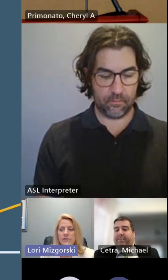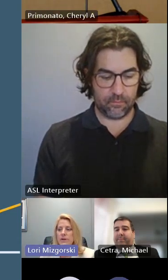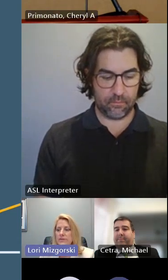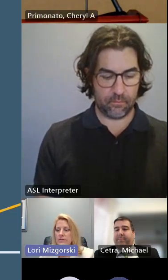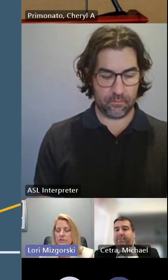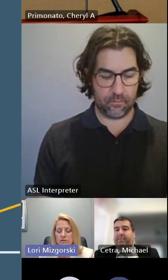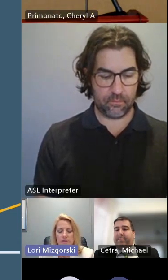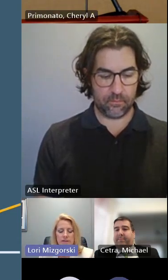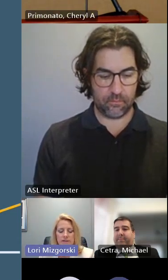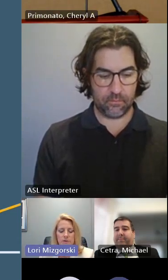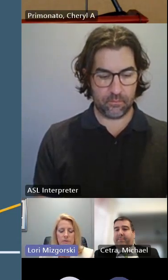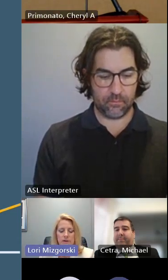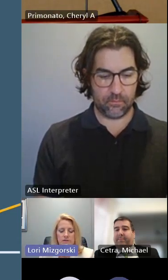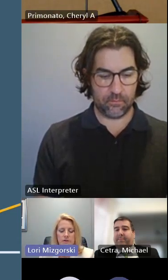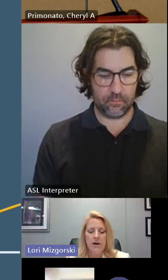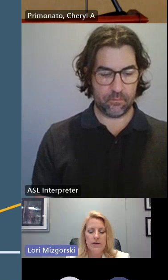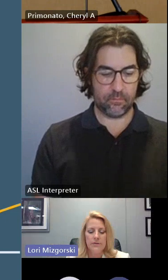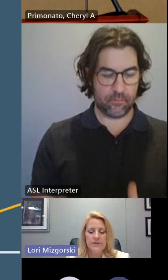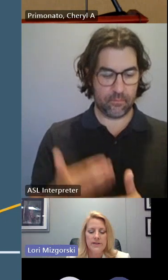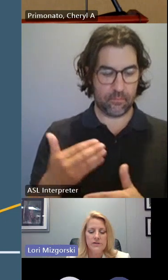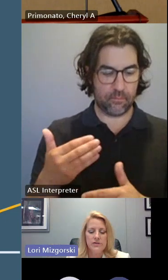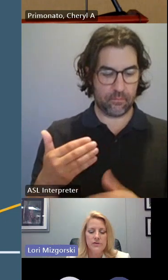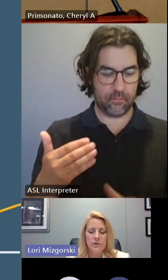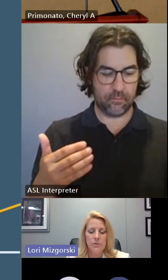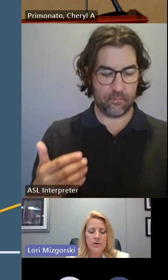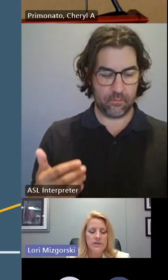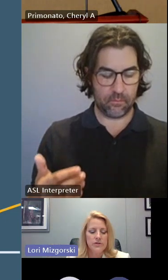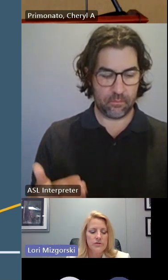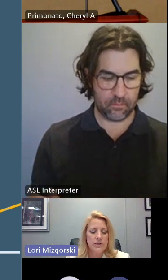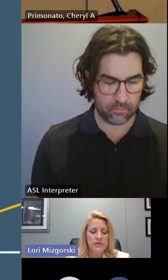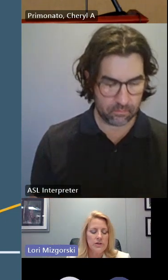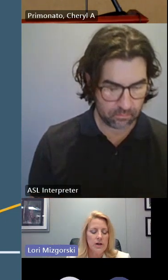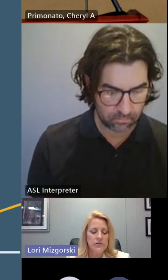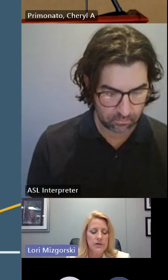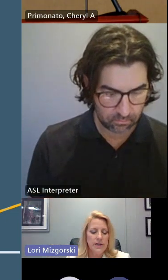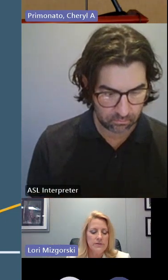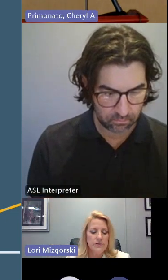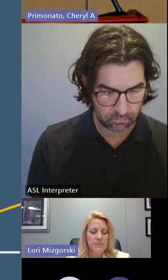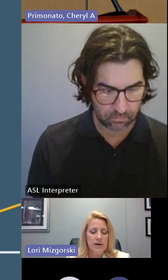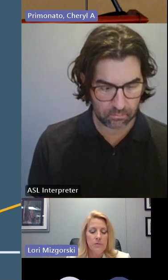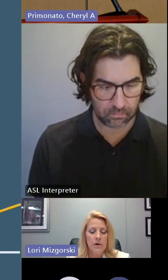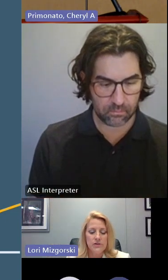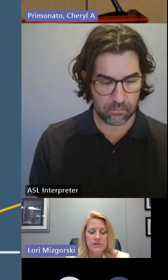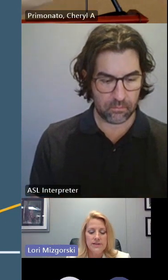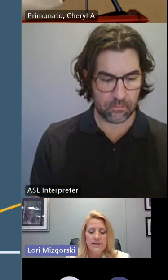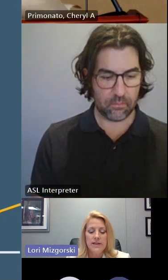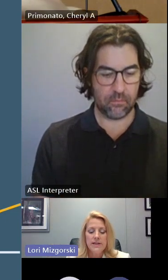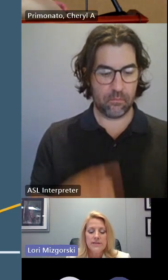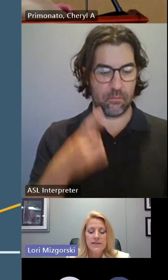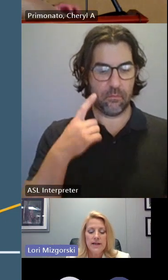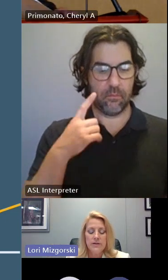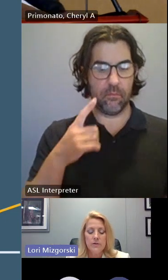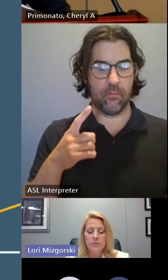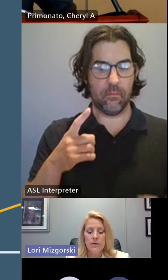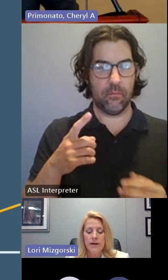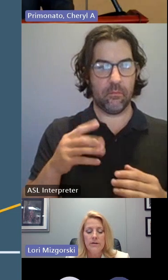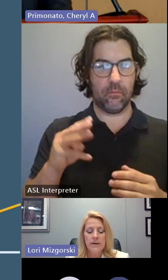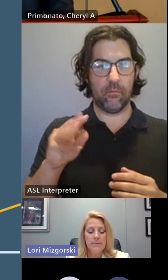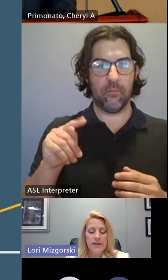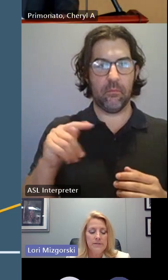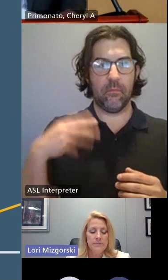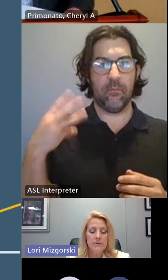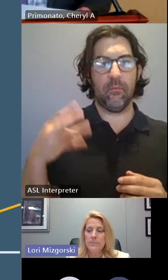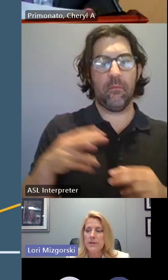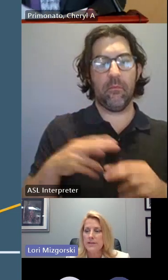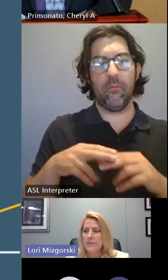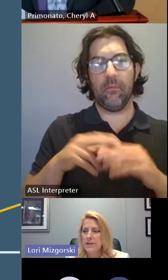The next resolution is a request for authorization to award construction contract for the Mount Washington Tunnel Rail